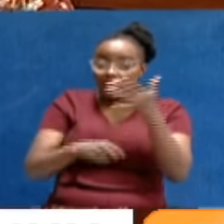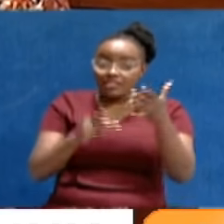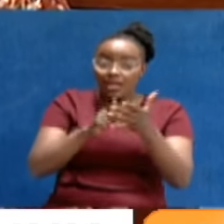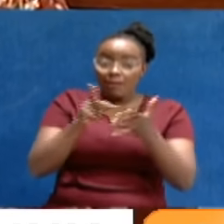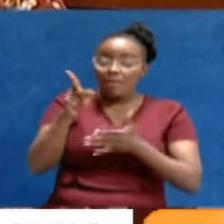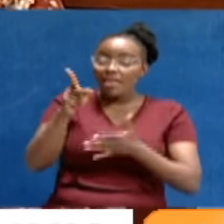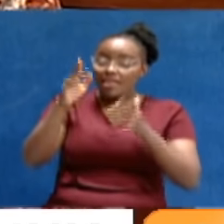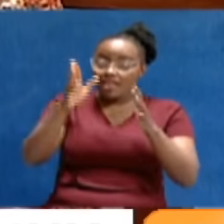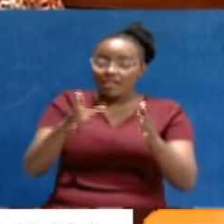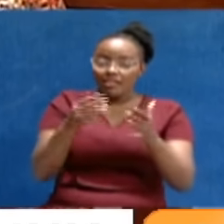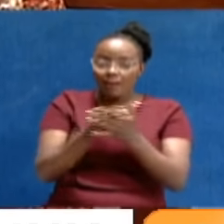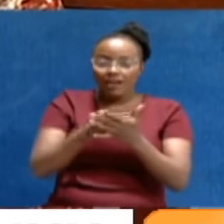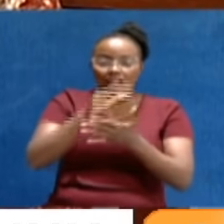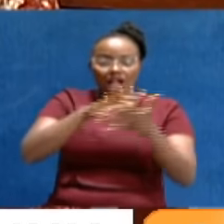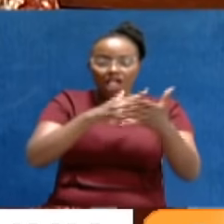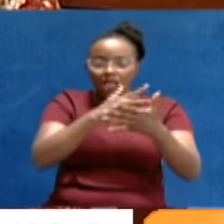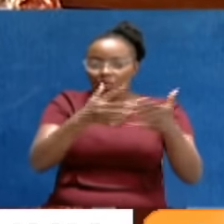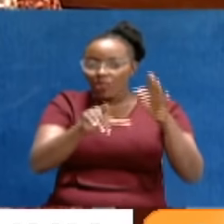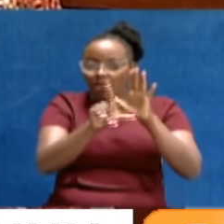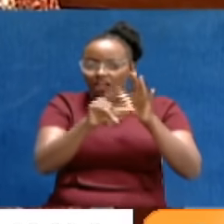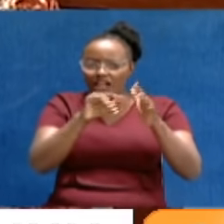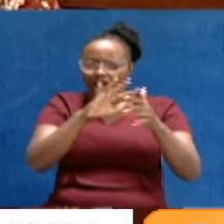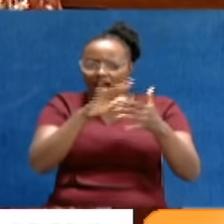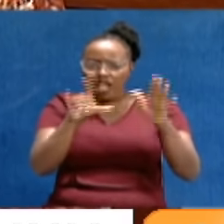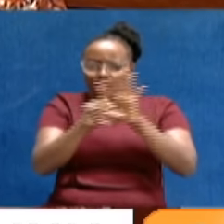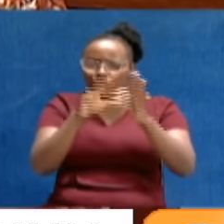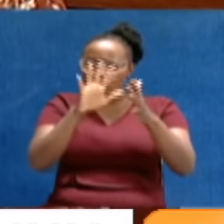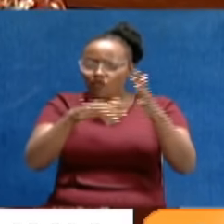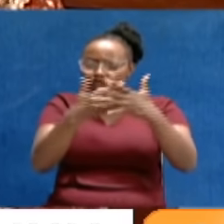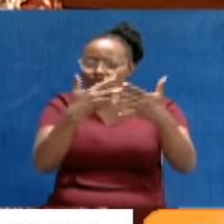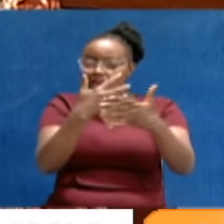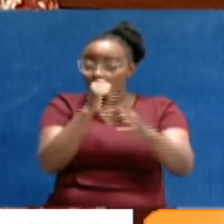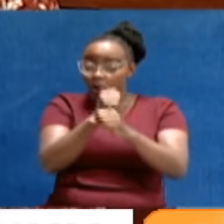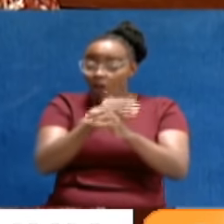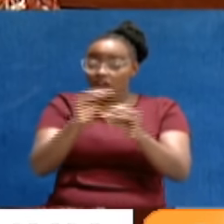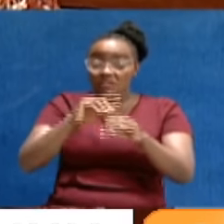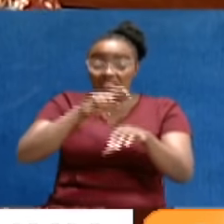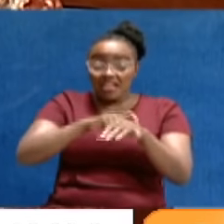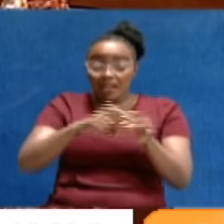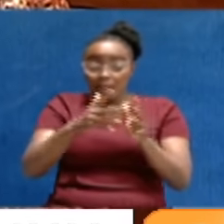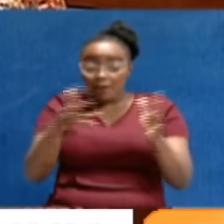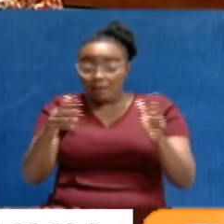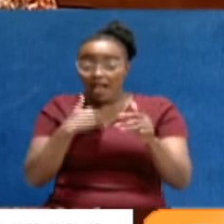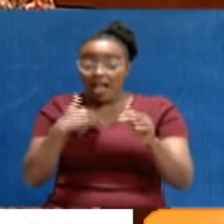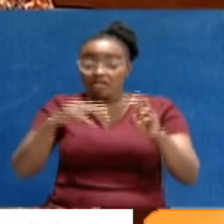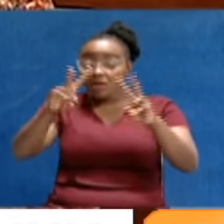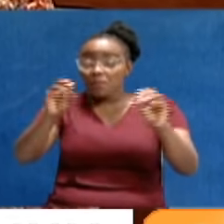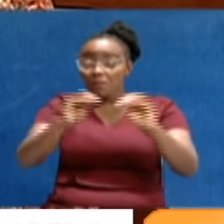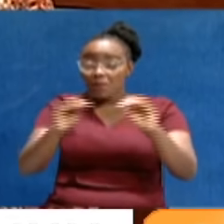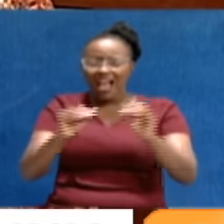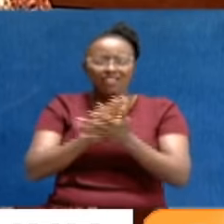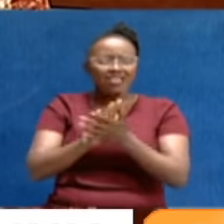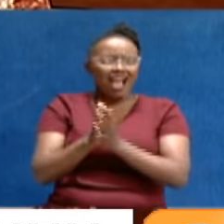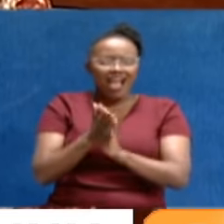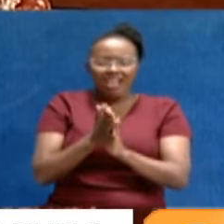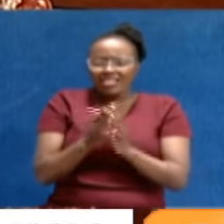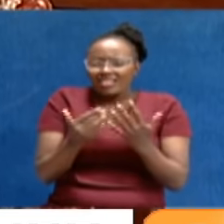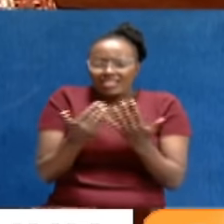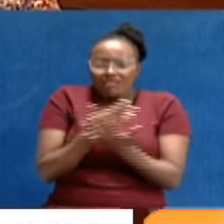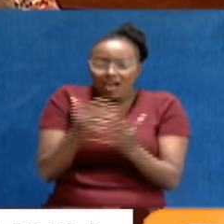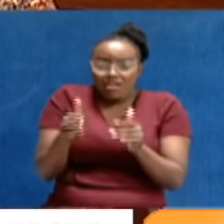has been no legal framework, and that's why you see that even the time frames, there are no benchmarks. There is no, you know,